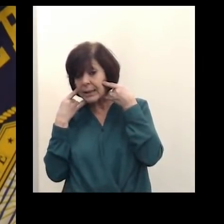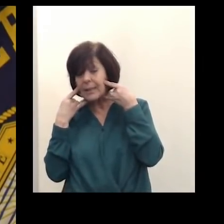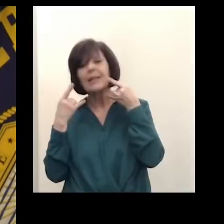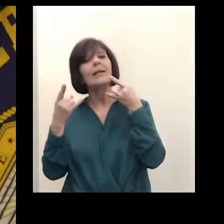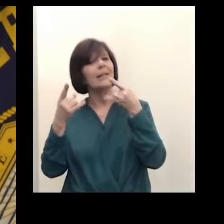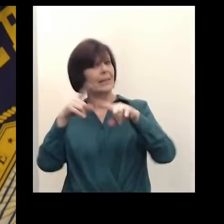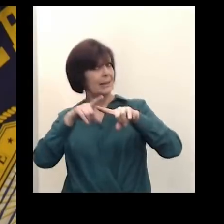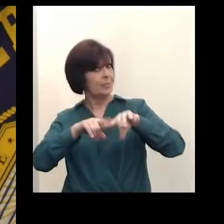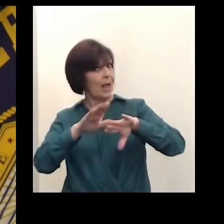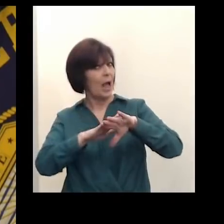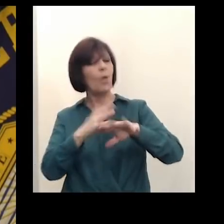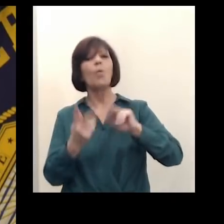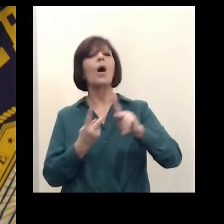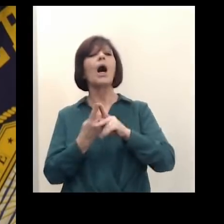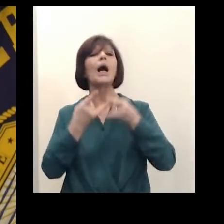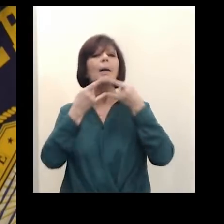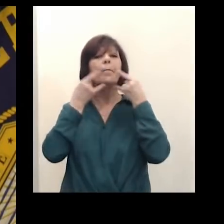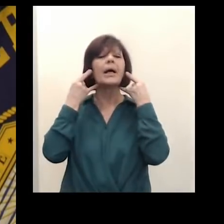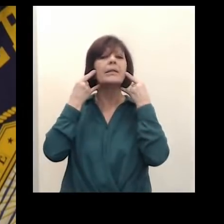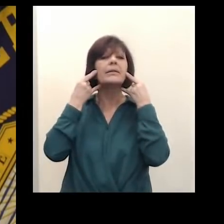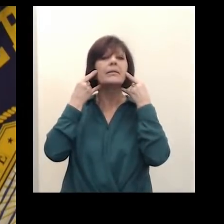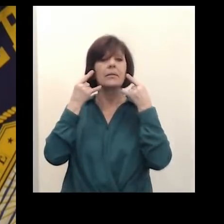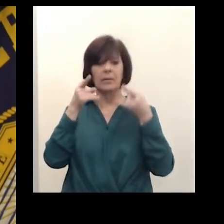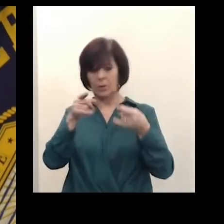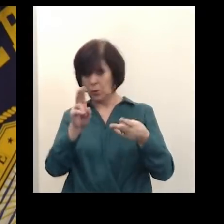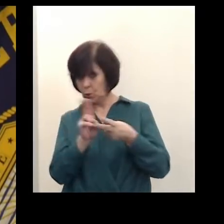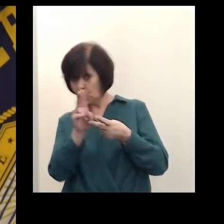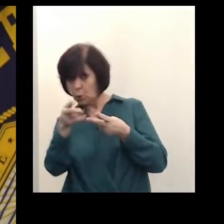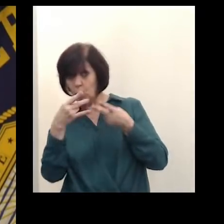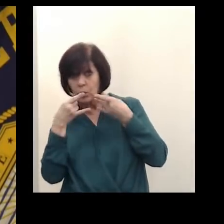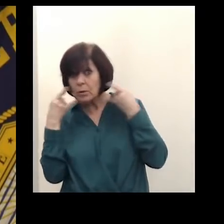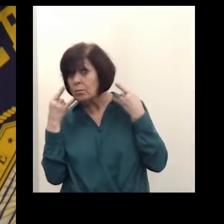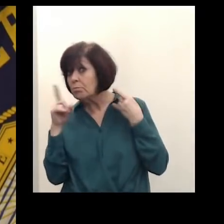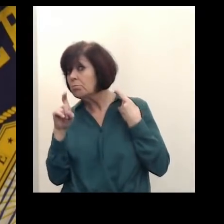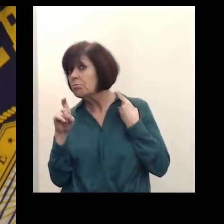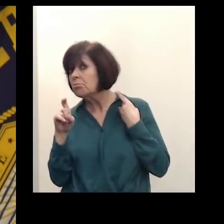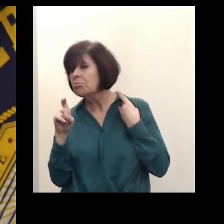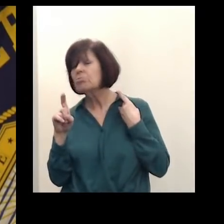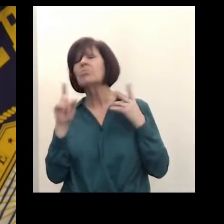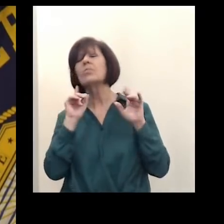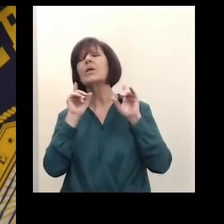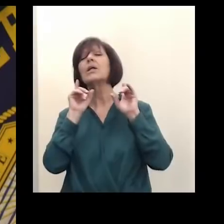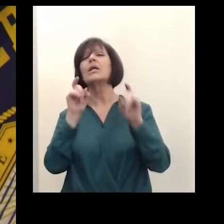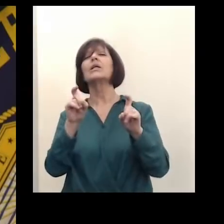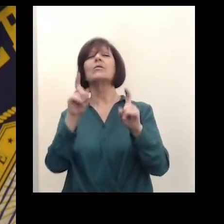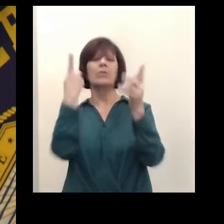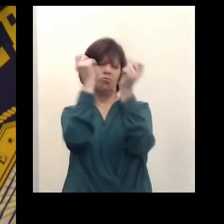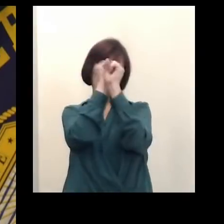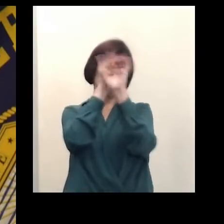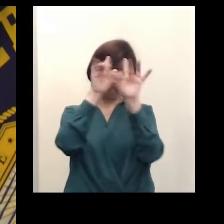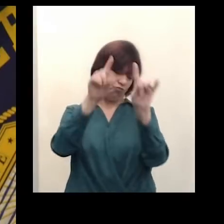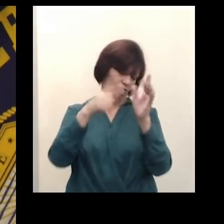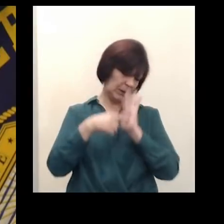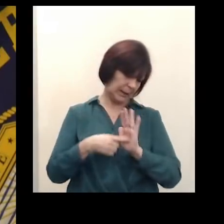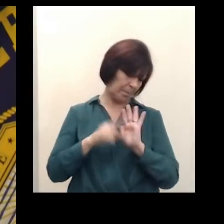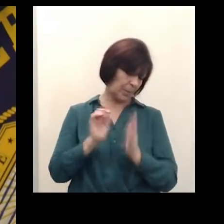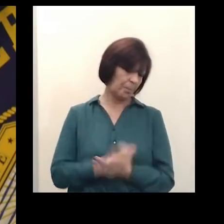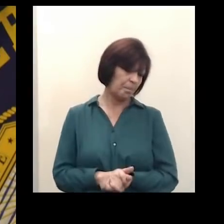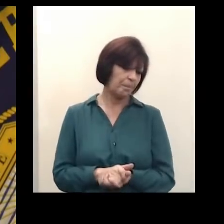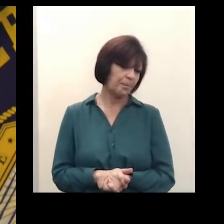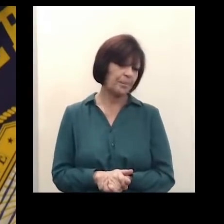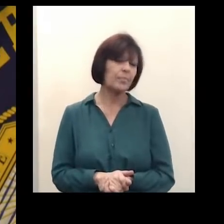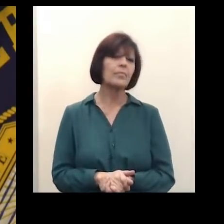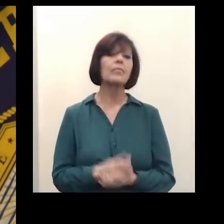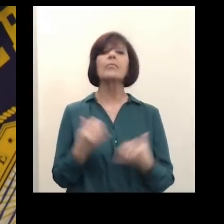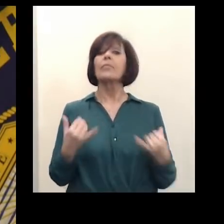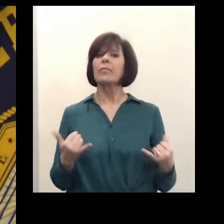have and whether you wear it and use it. So let me give you both a conceptualization and an example. So presently we